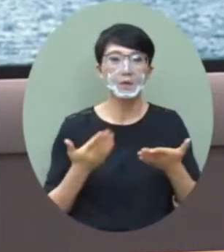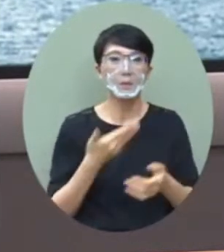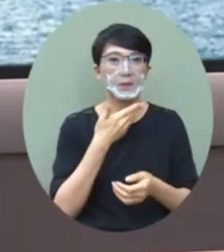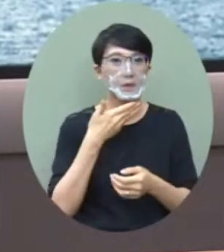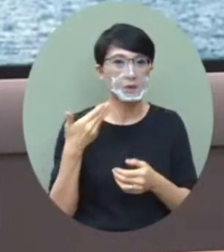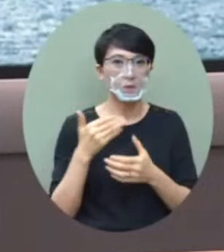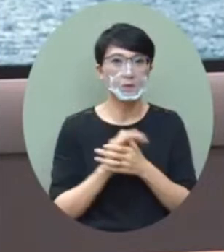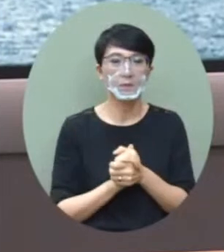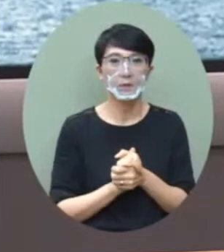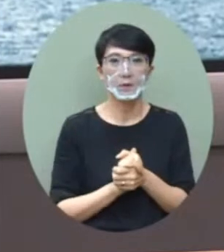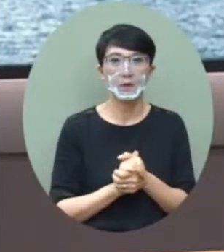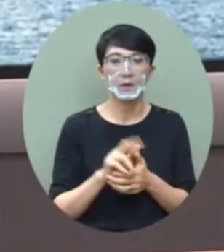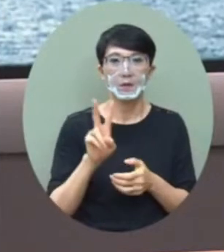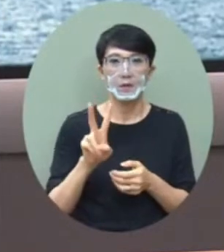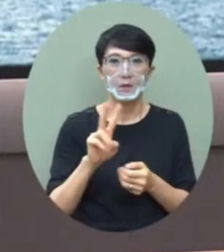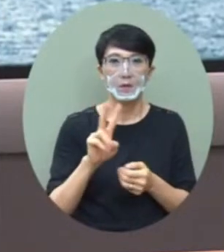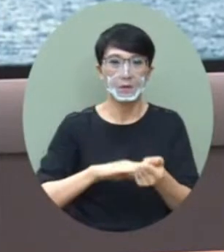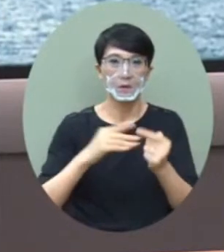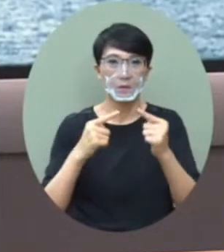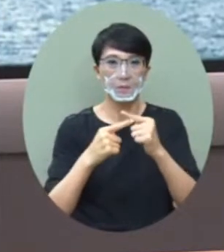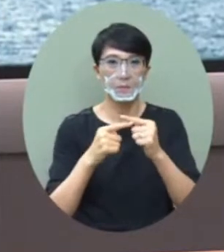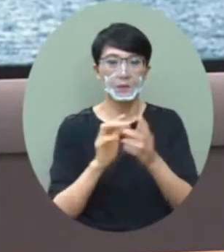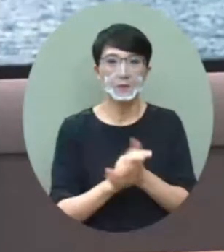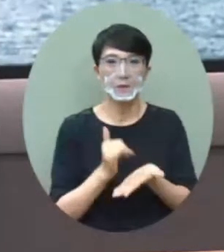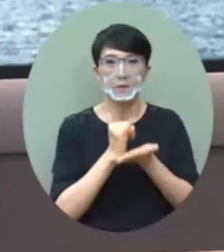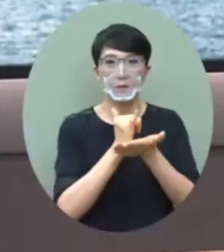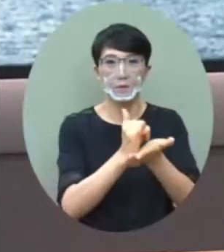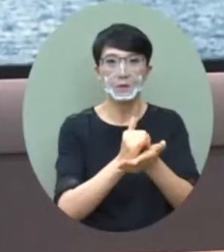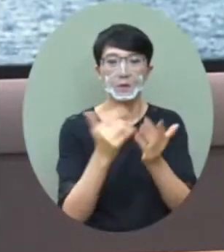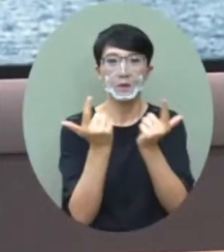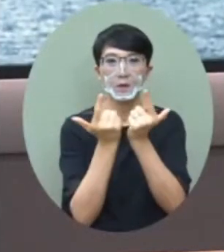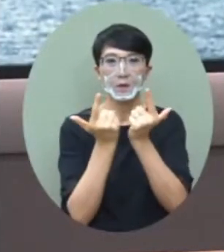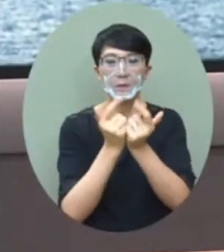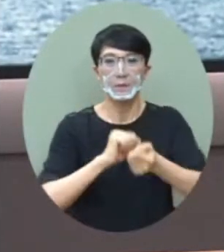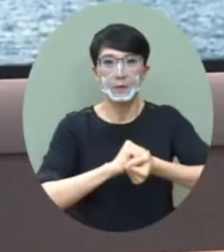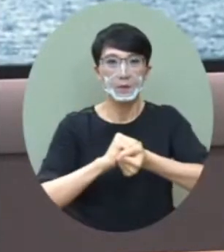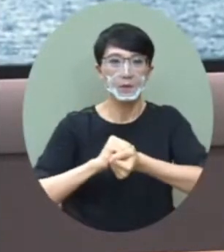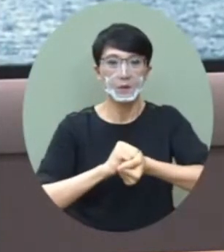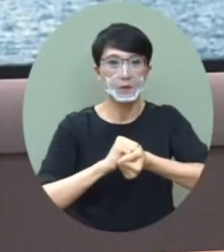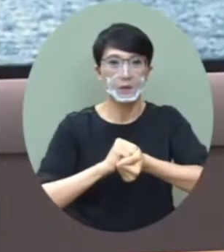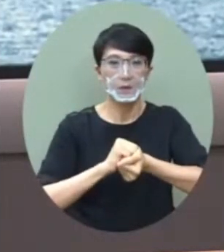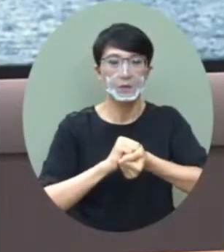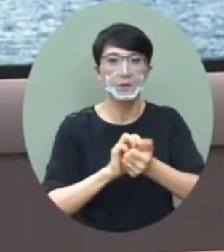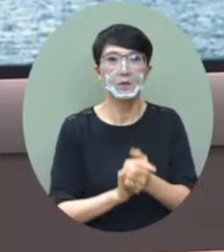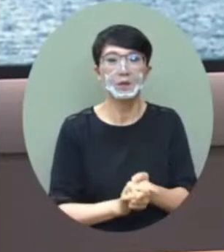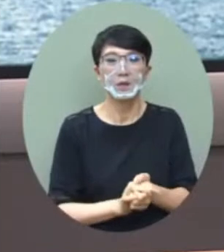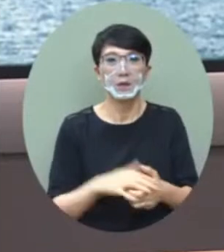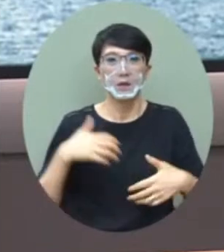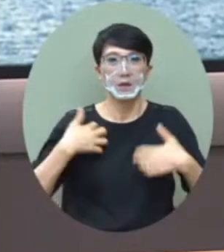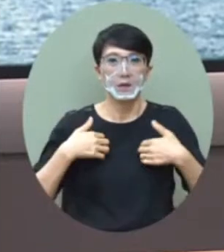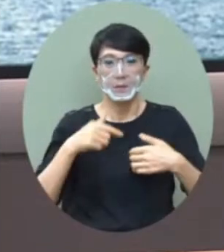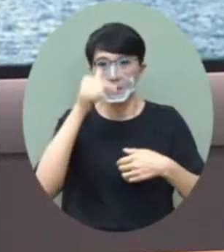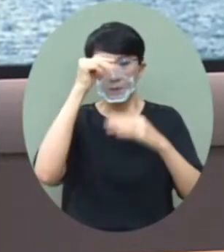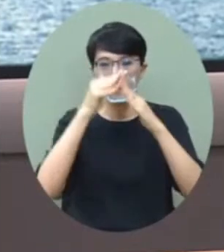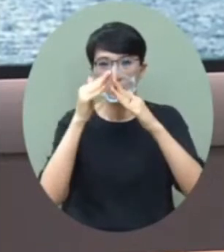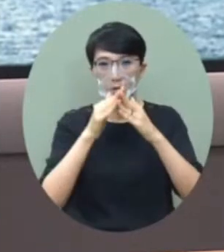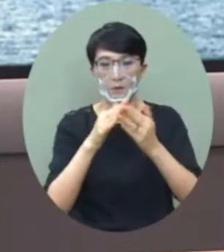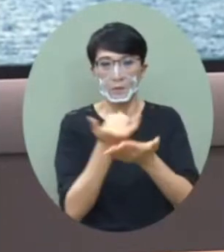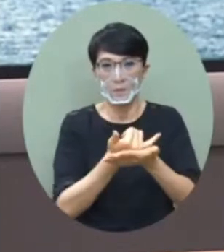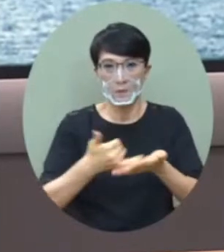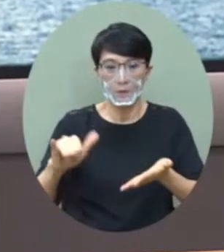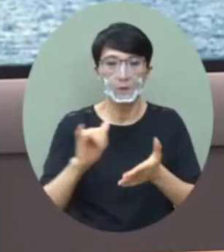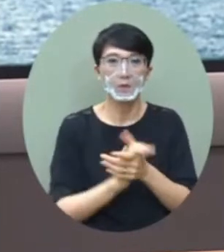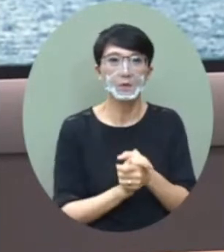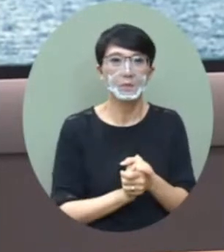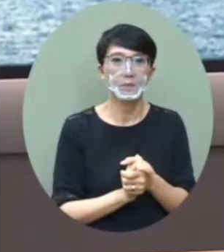I'd like to share an announcement. This morning, 2 of our patients were sent to the North Lantau Hospital A&E ward, and